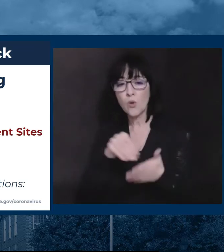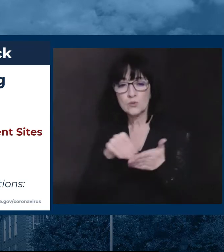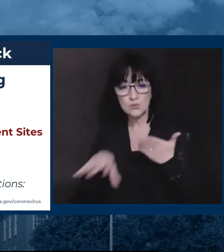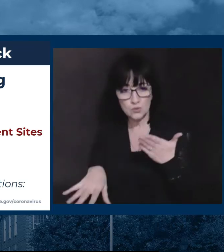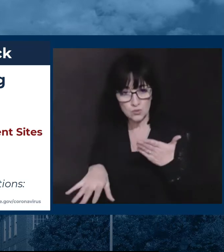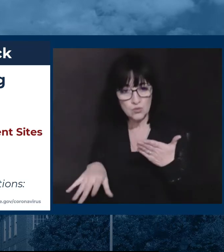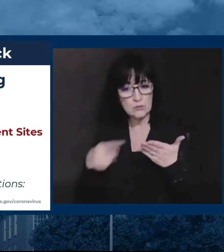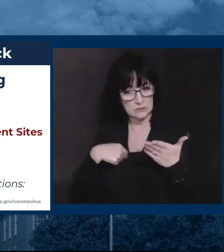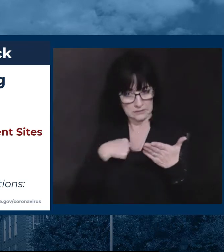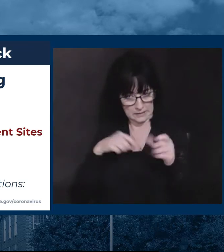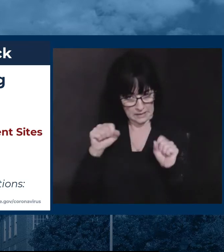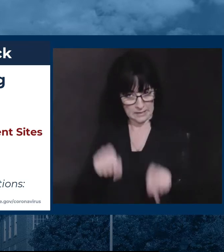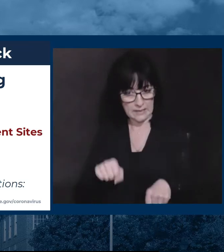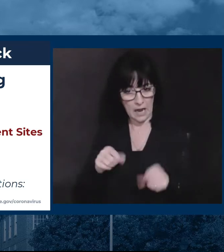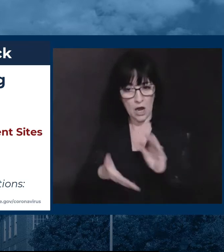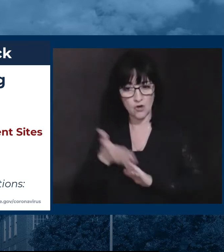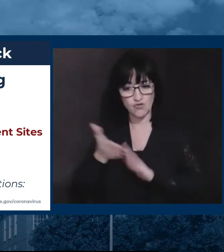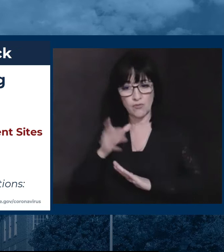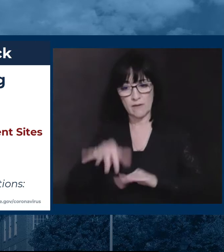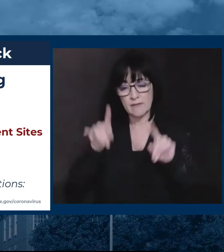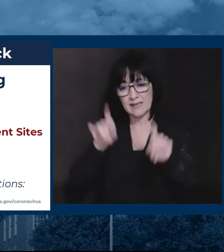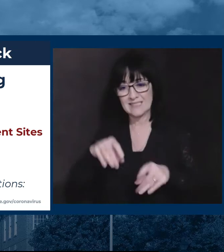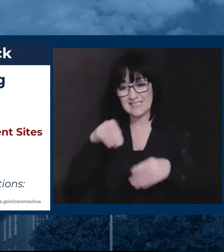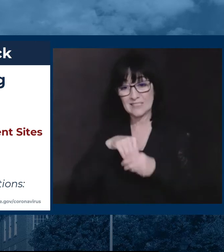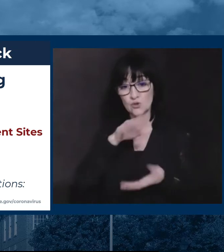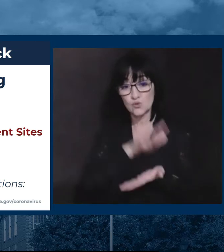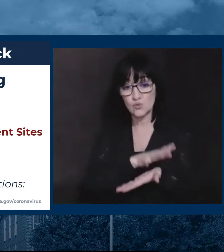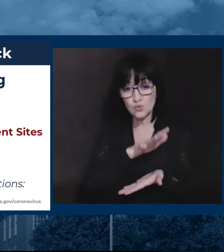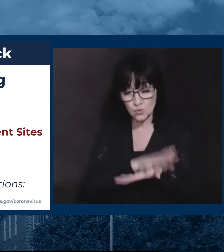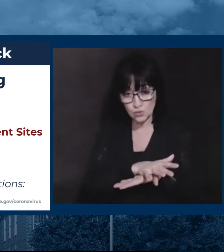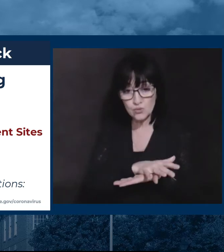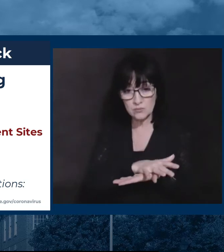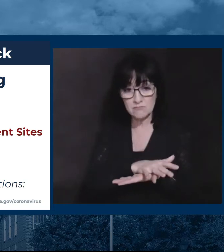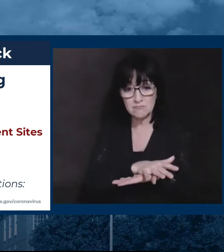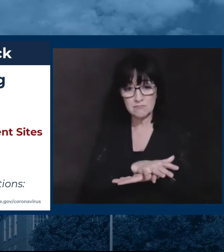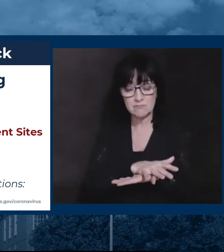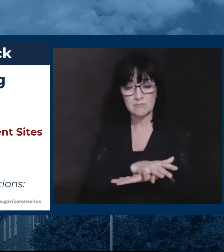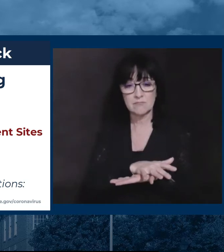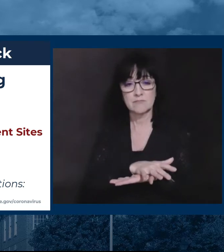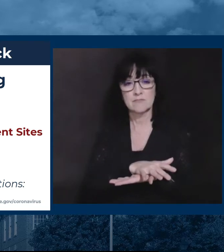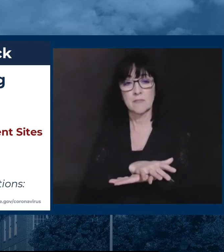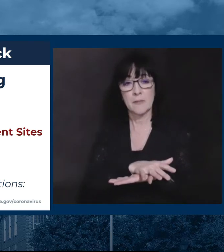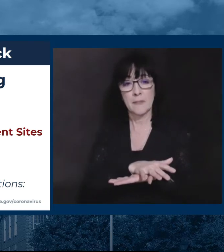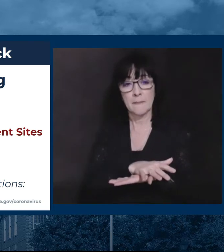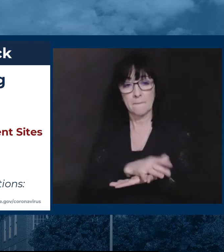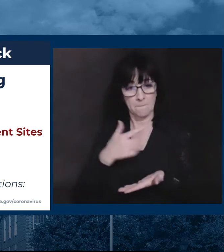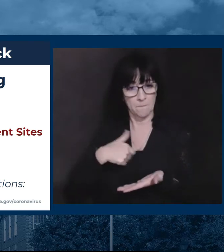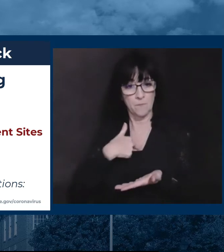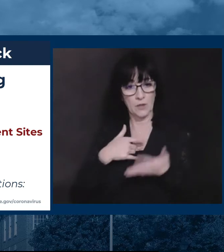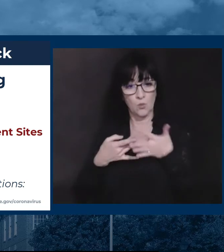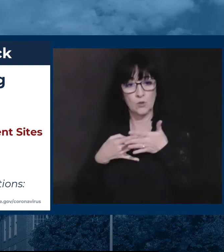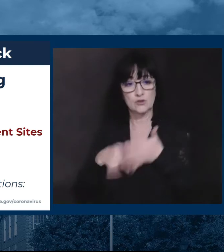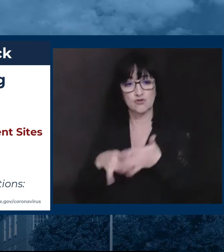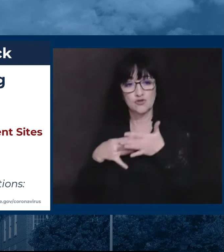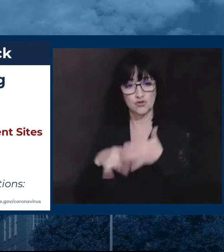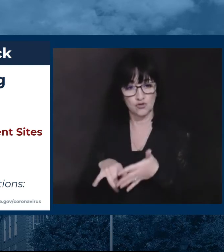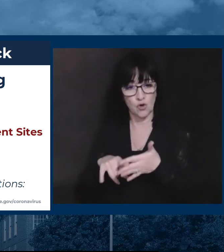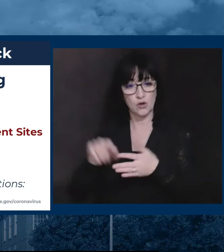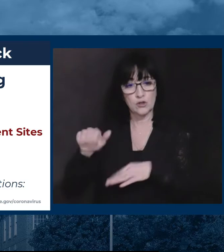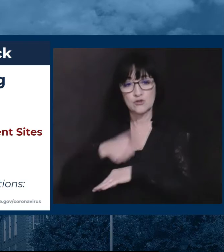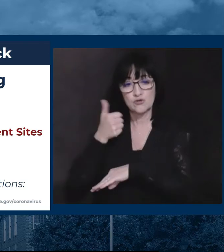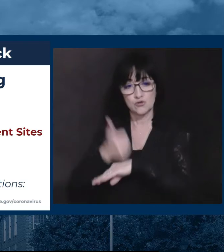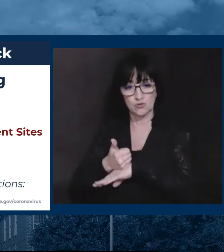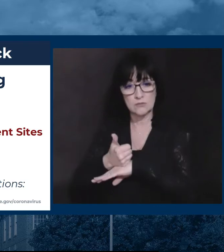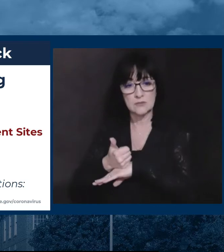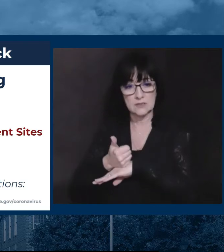in schools. We can make sure that people have access to that testing. We're beginning to have several